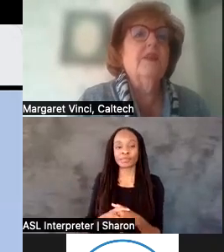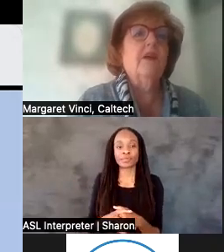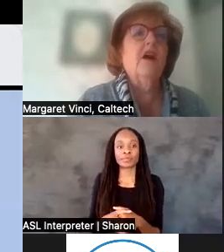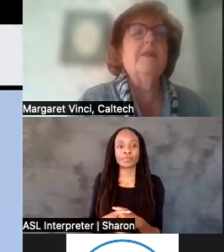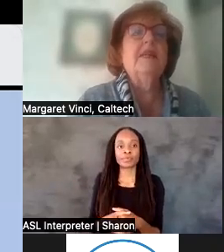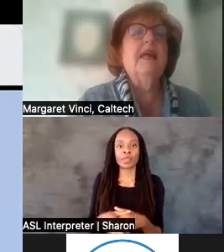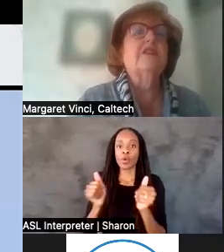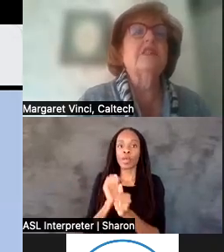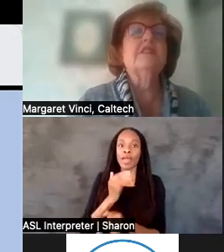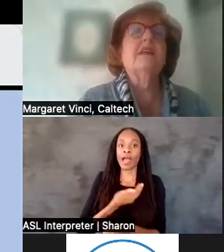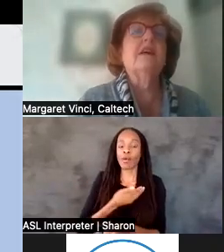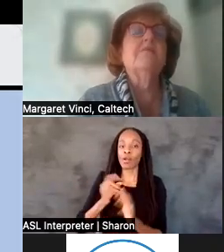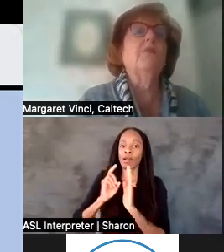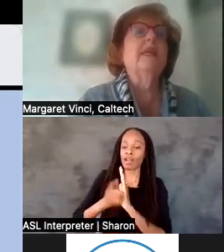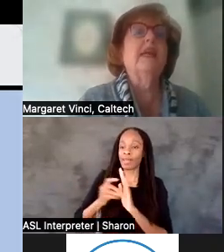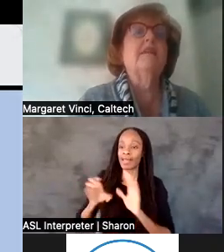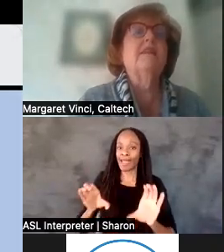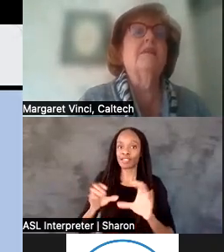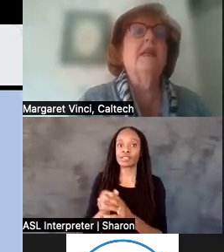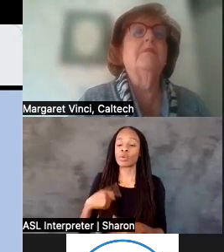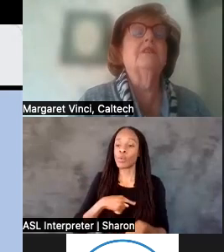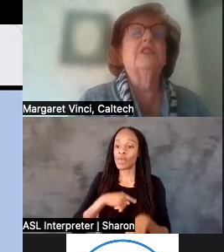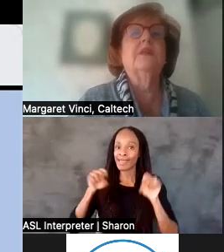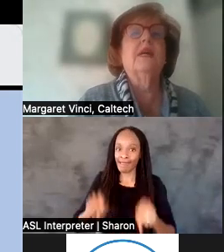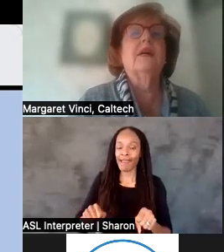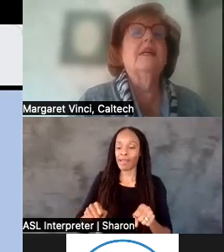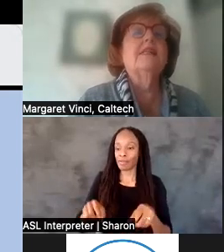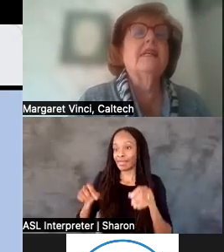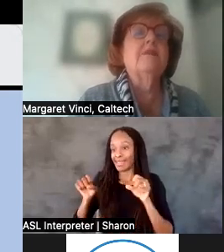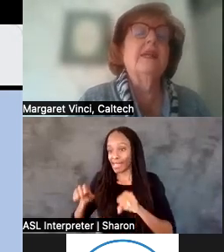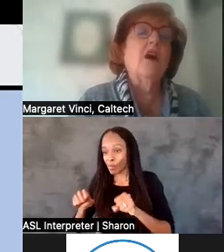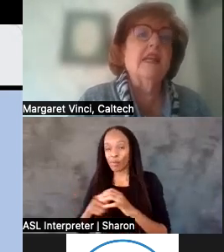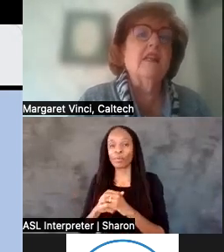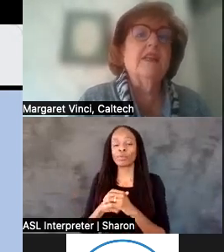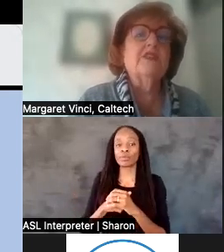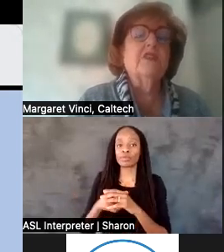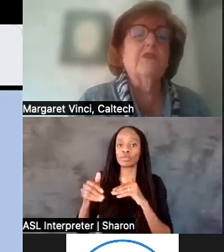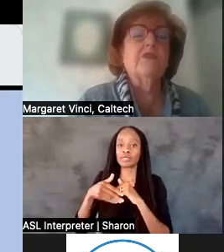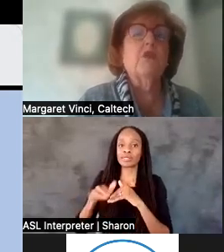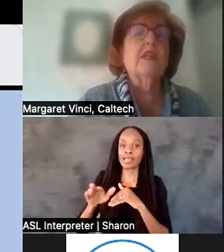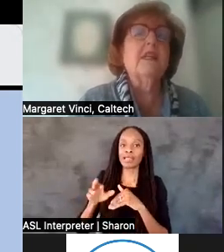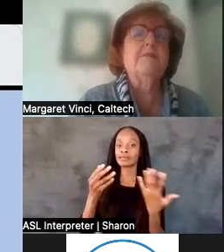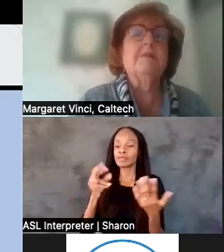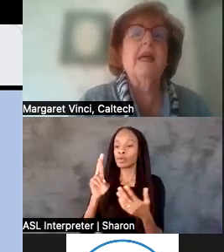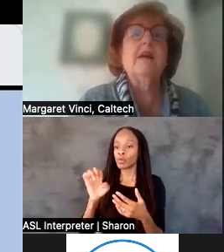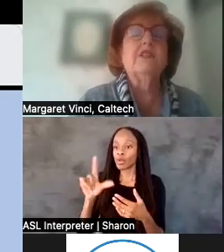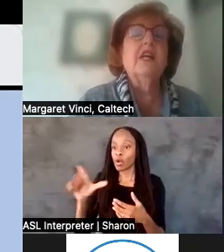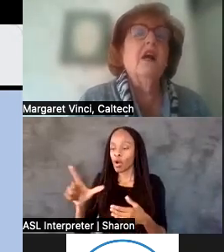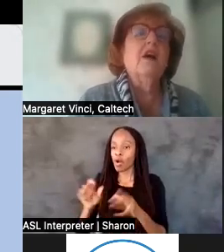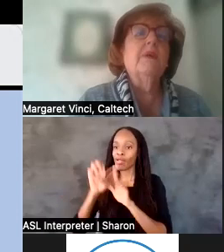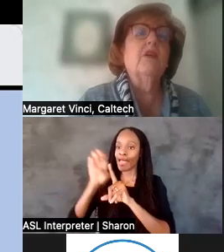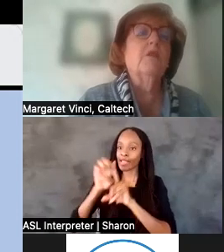So with our automated actions, we can then be able to recall elevators to the first floor to let people